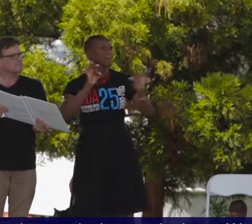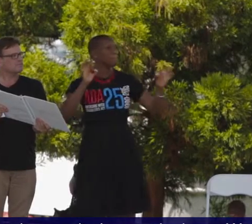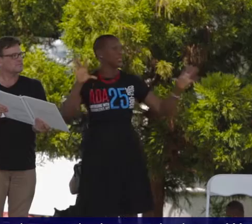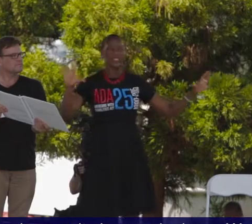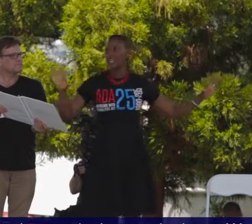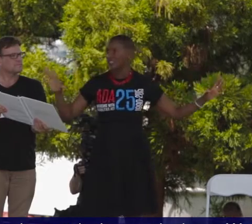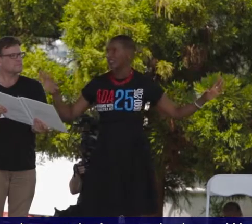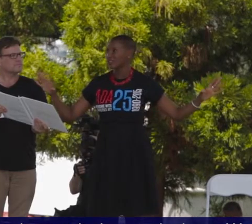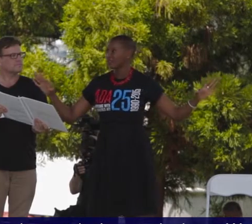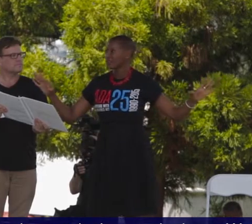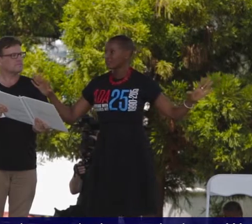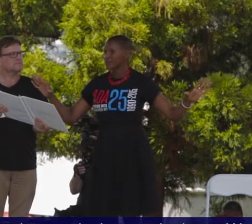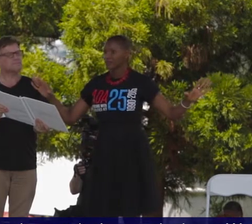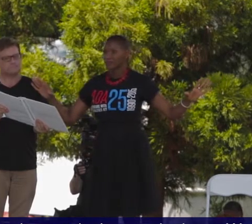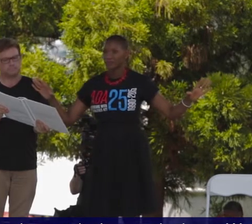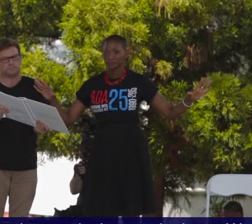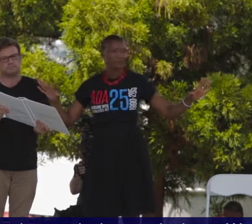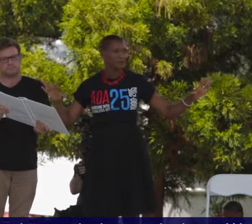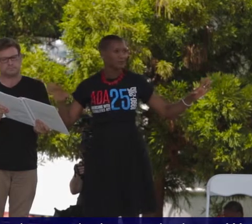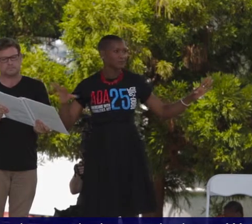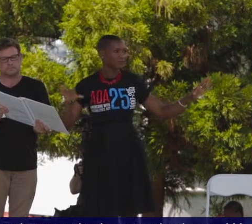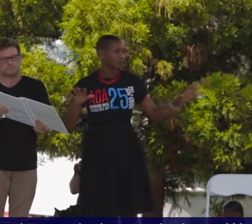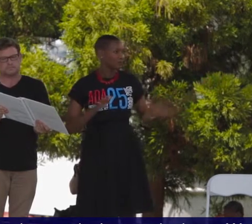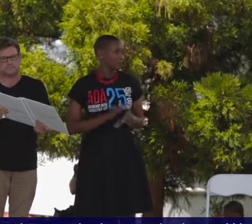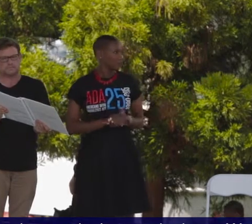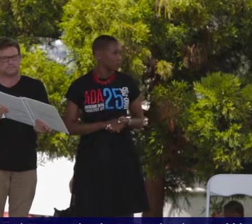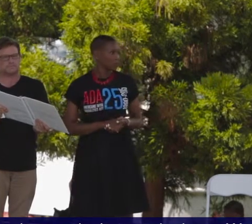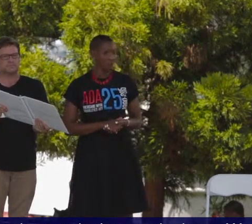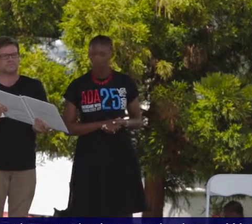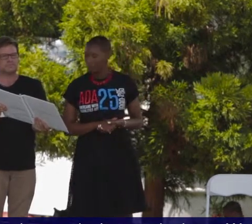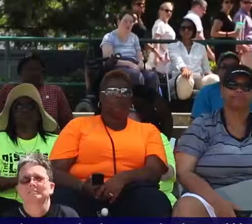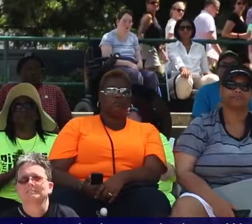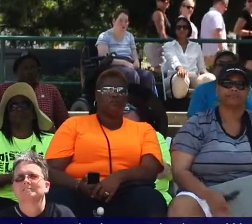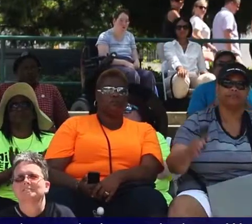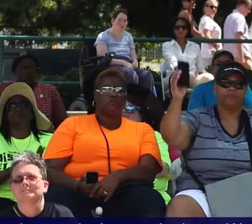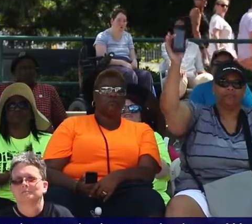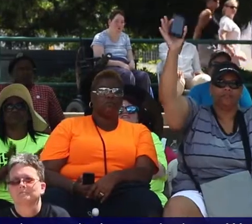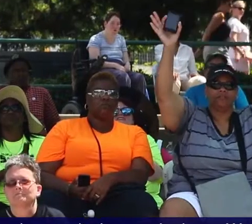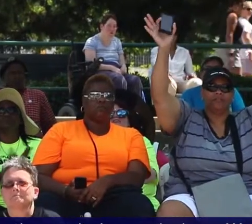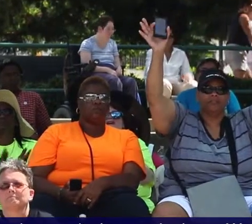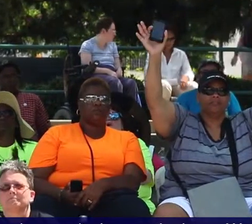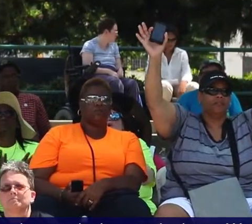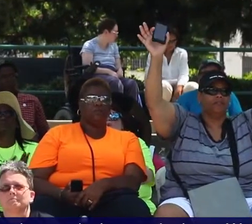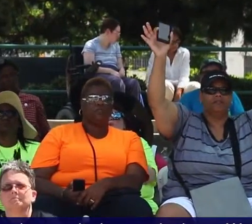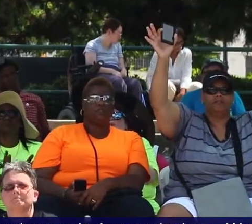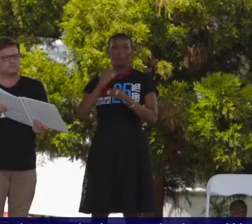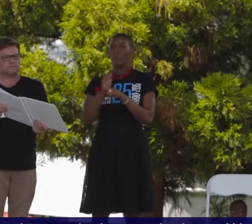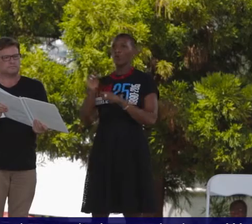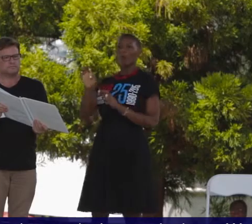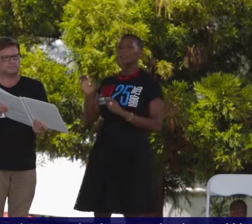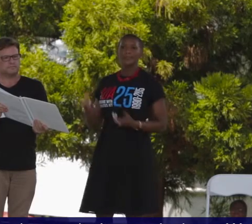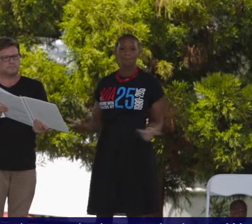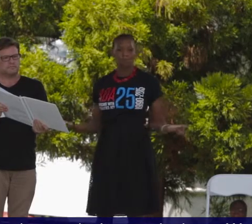security is meaningless. Former White House advisor Claudia Gordon signs her speech. We have